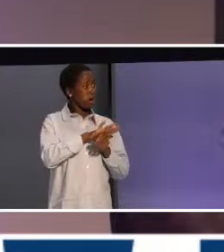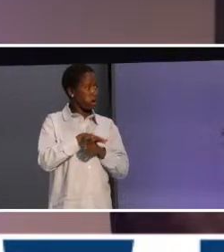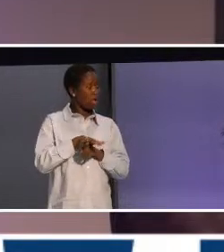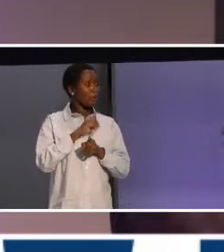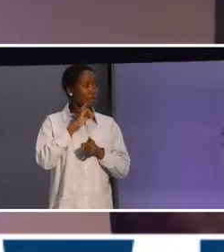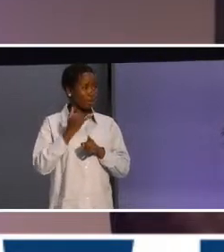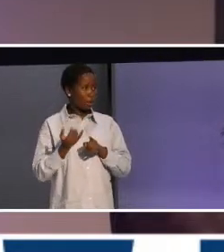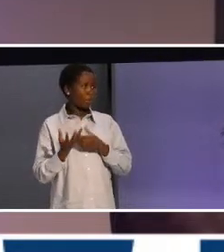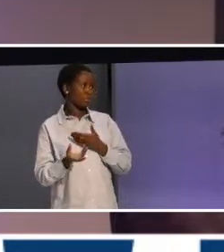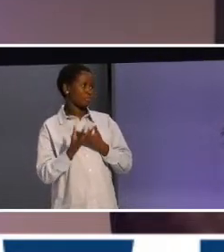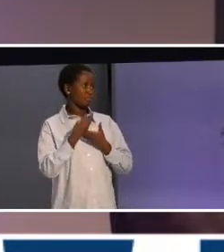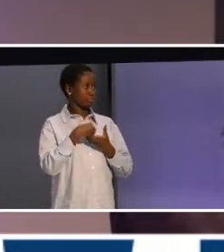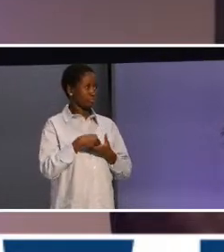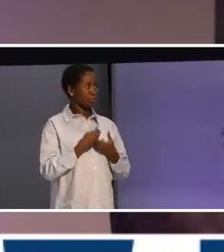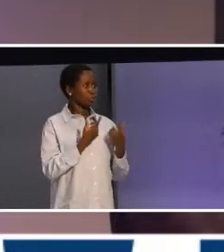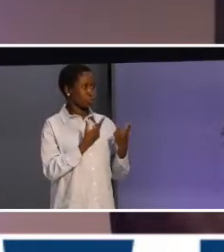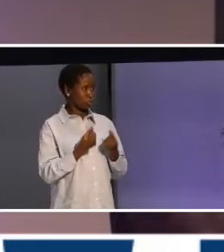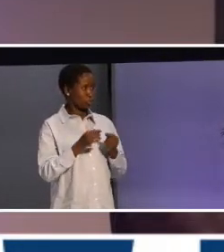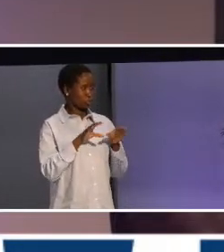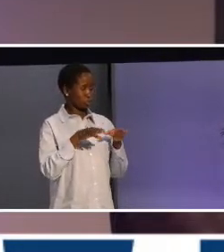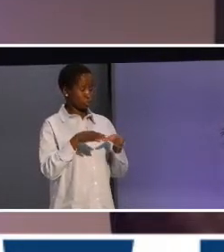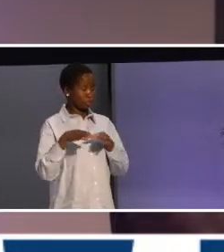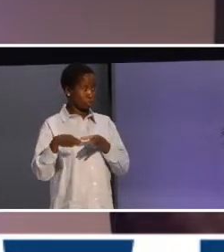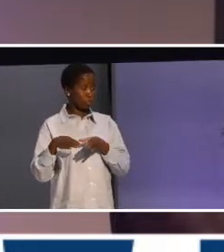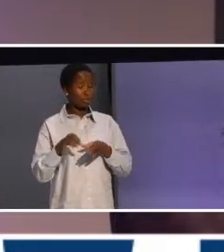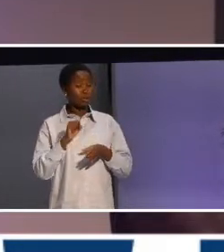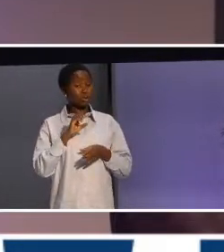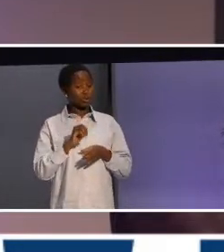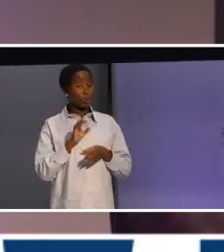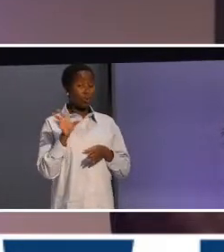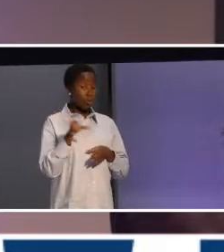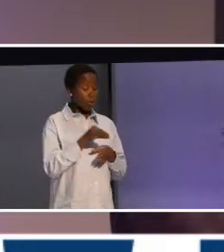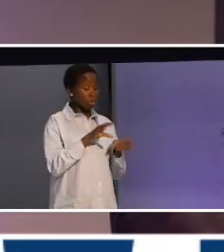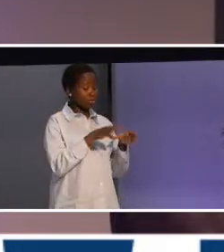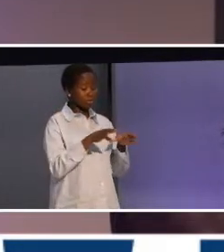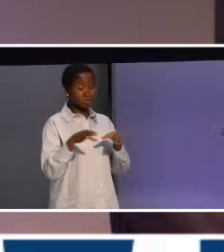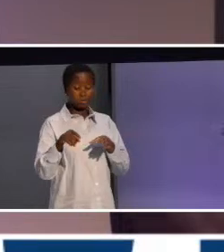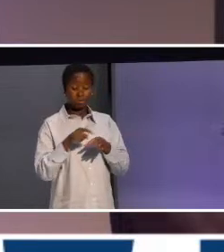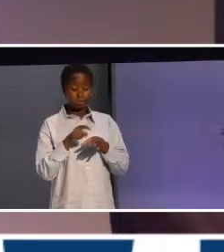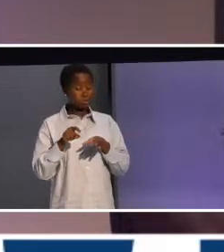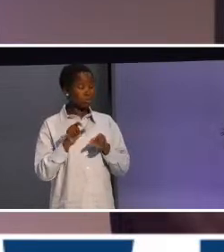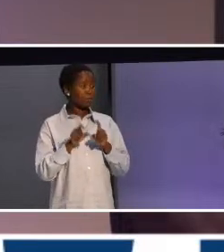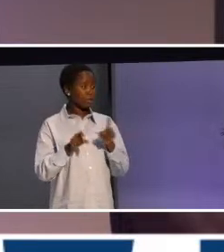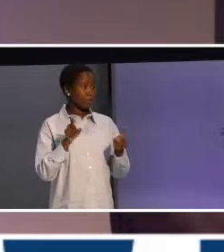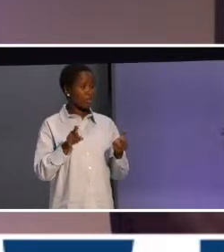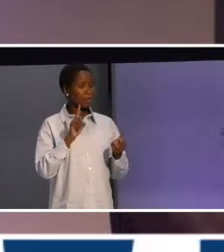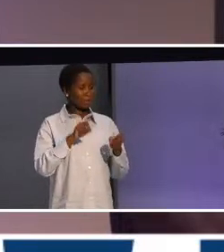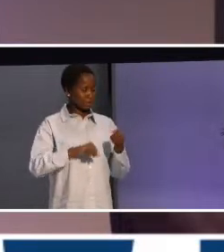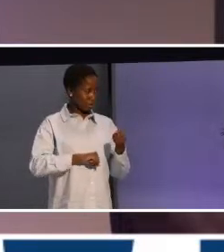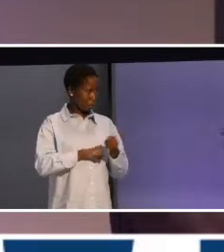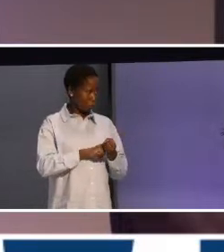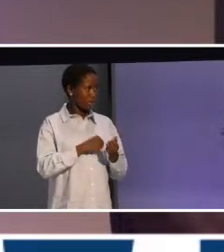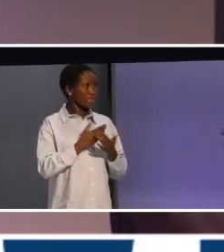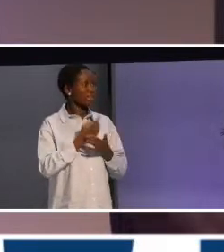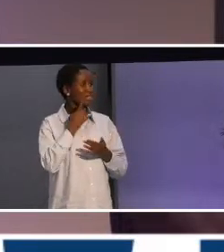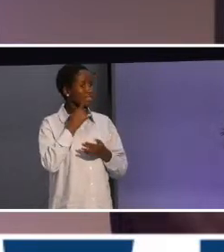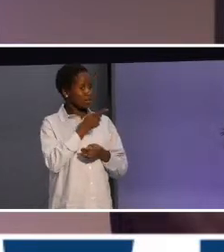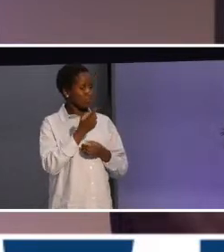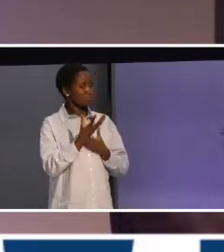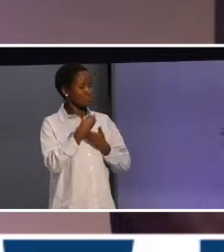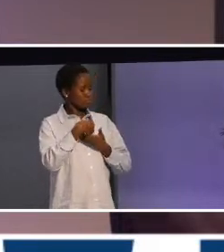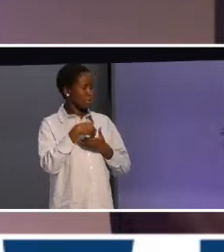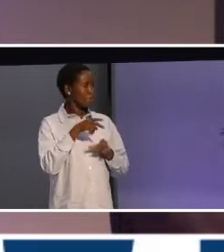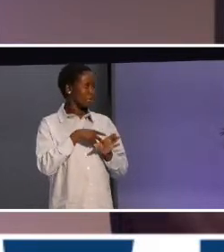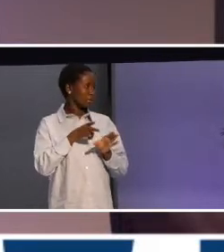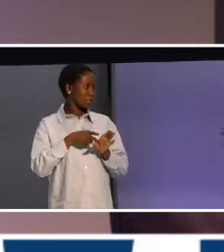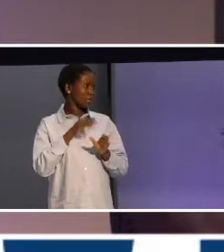If we continue to take care of these groups and make them participate in the democratic process, I'm